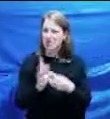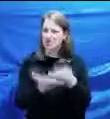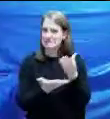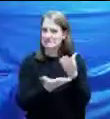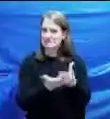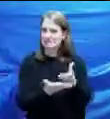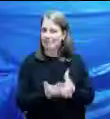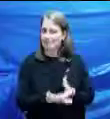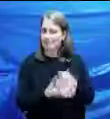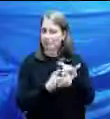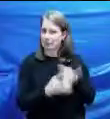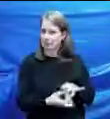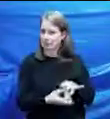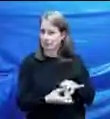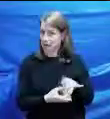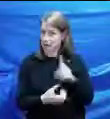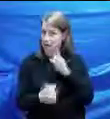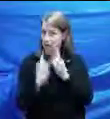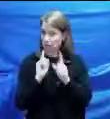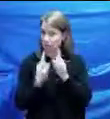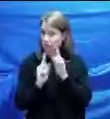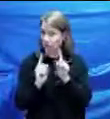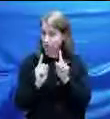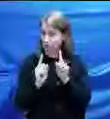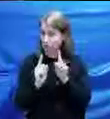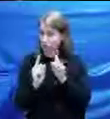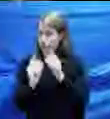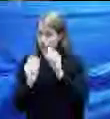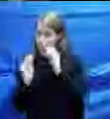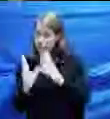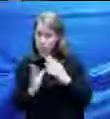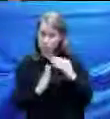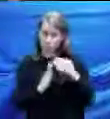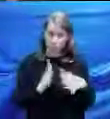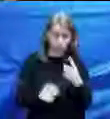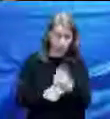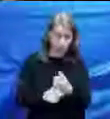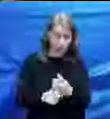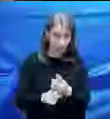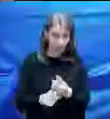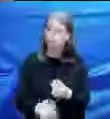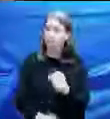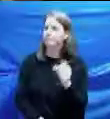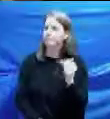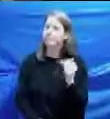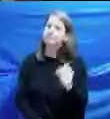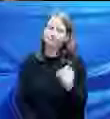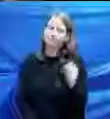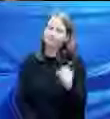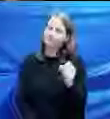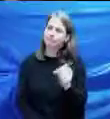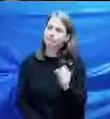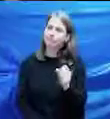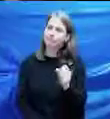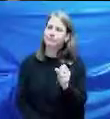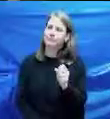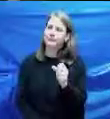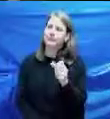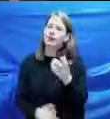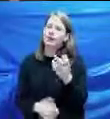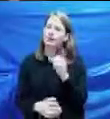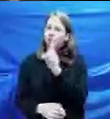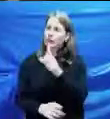and with teachers, right? Mm-hmm. Yeah, I mean, I think this is really about ensuring that students, when they are